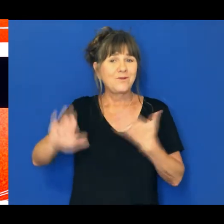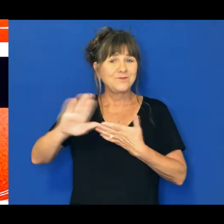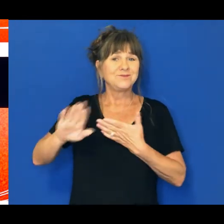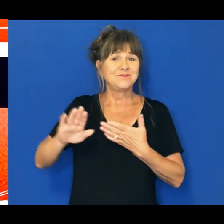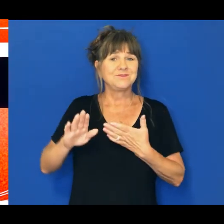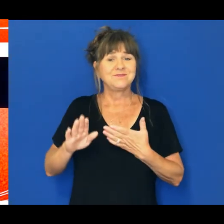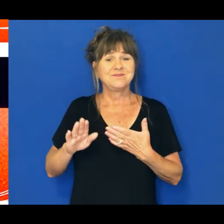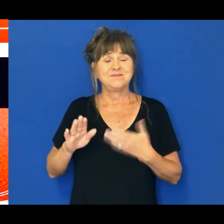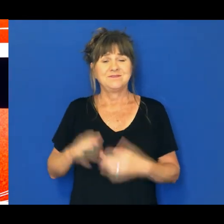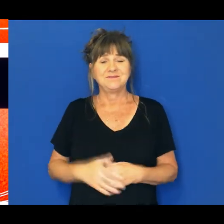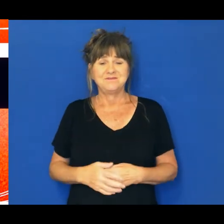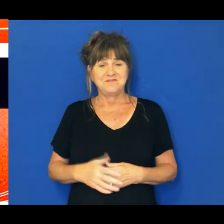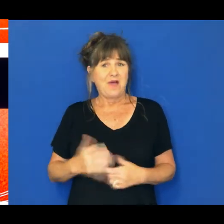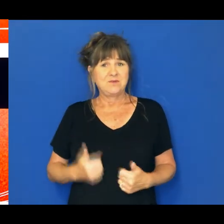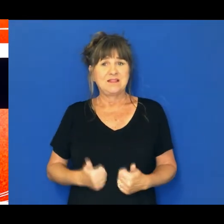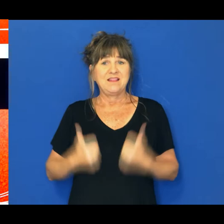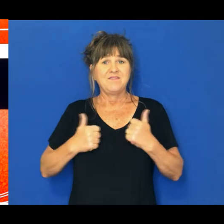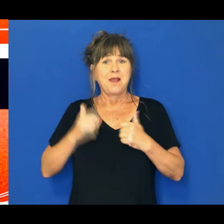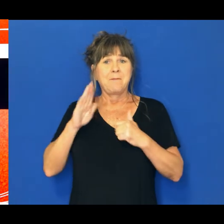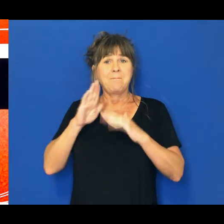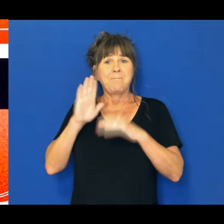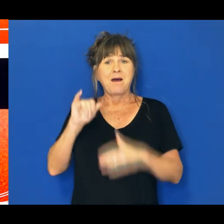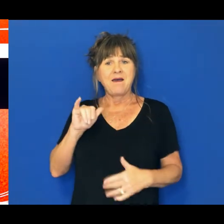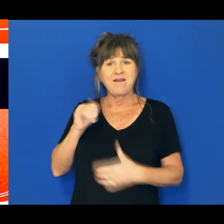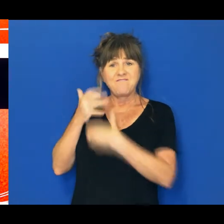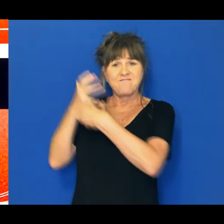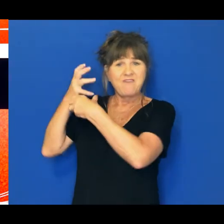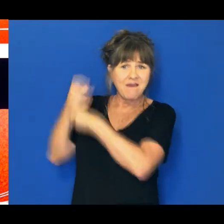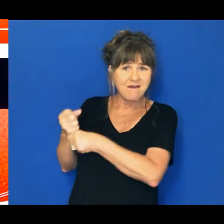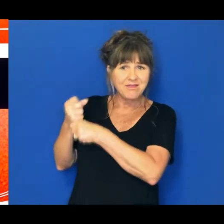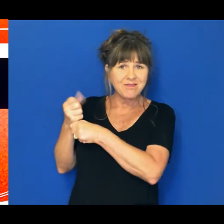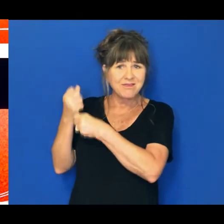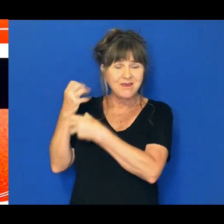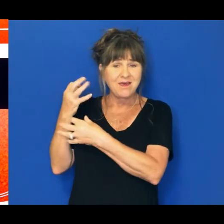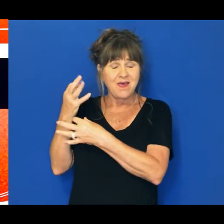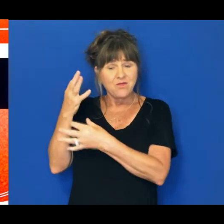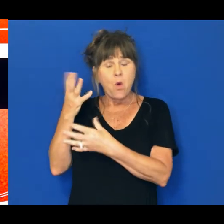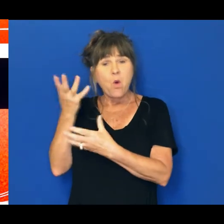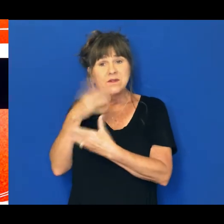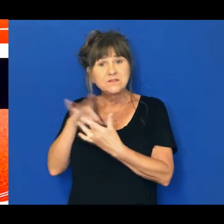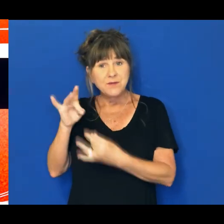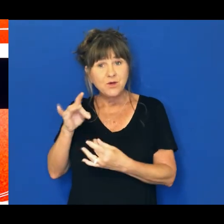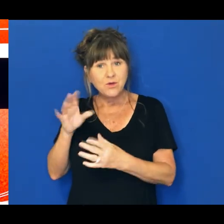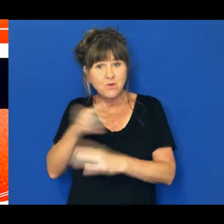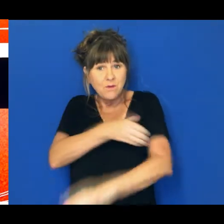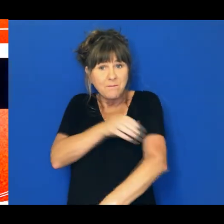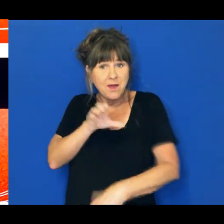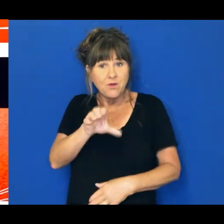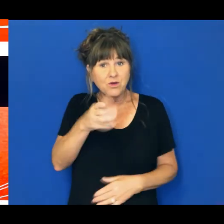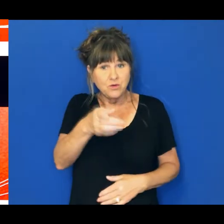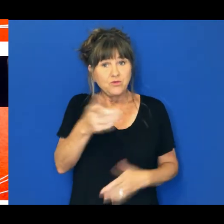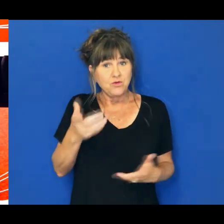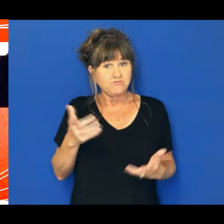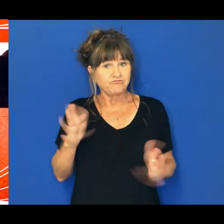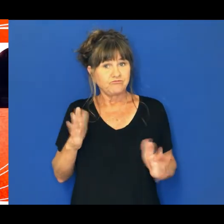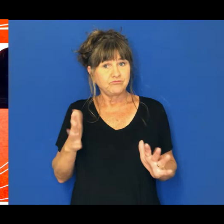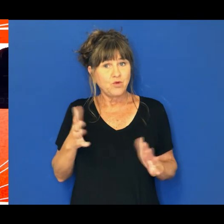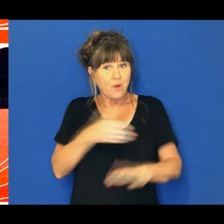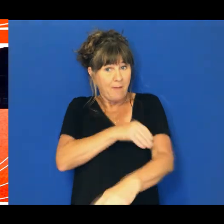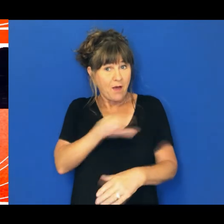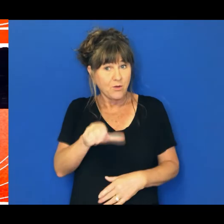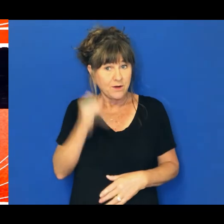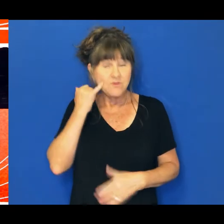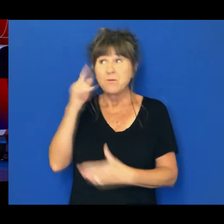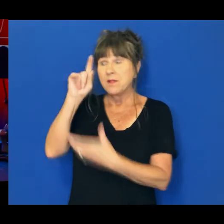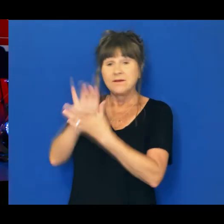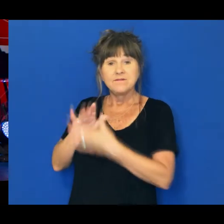the faith-filled life that I have. The Holy Spirit wants to empower you, has empowered you if you're a believer. And if you're not